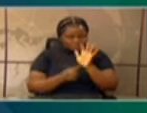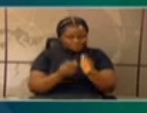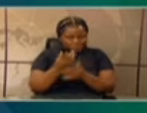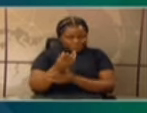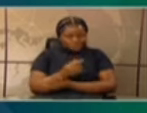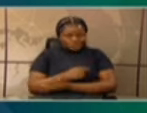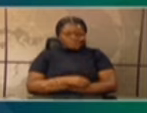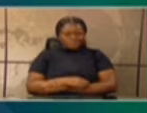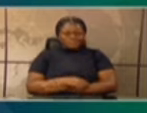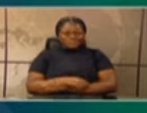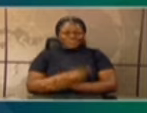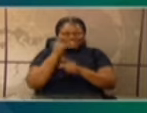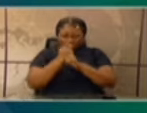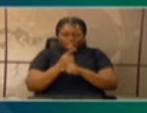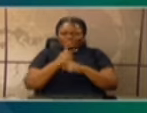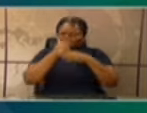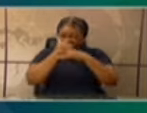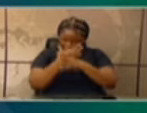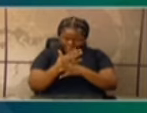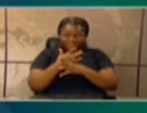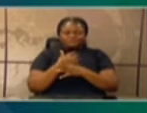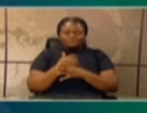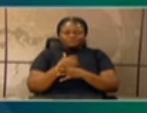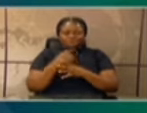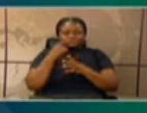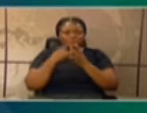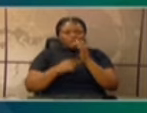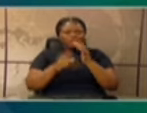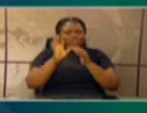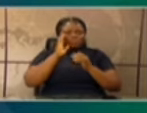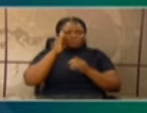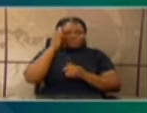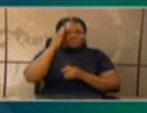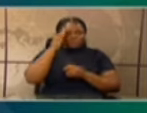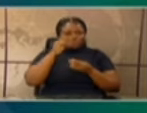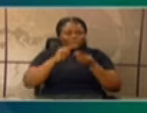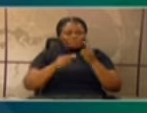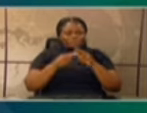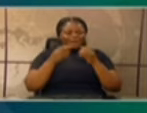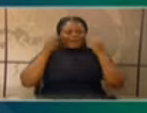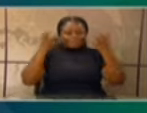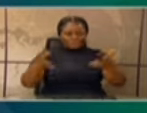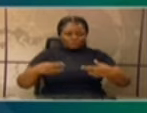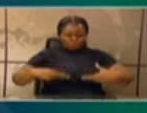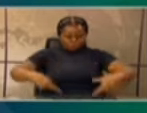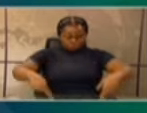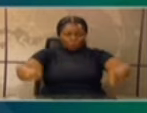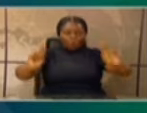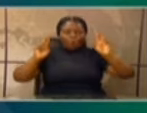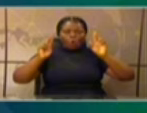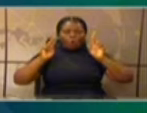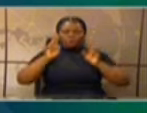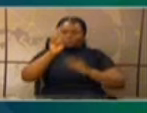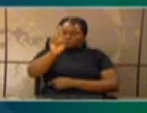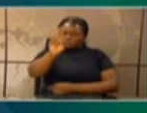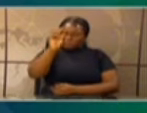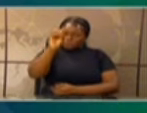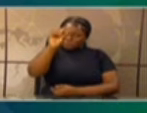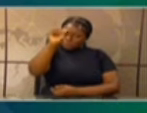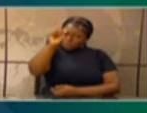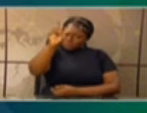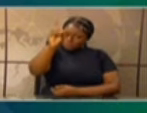you doing? What are you Germany? Who are you? Who? The total number of kilometers are